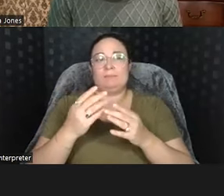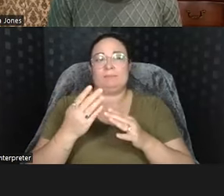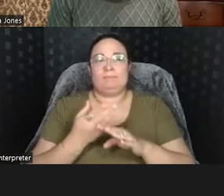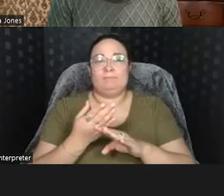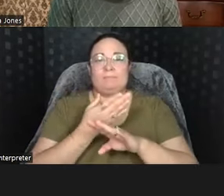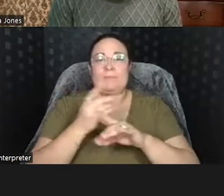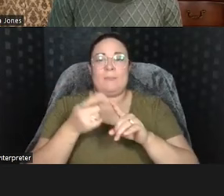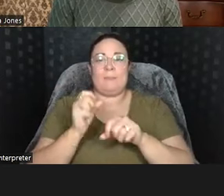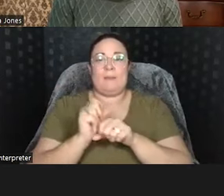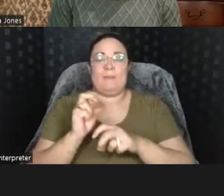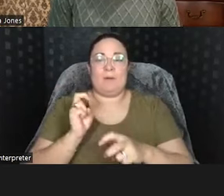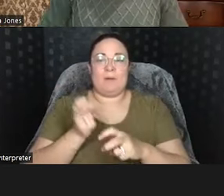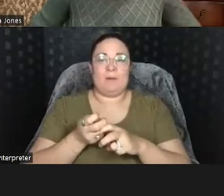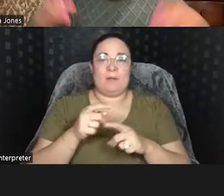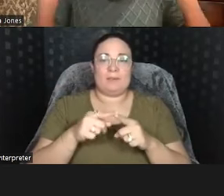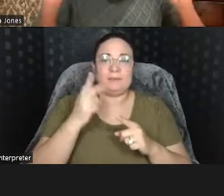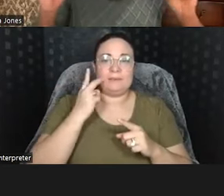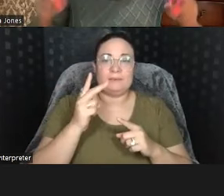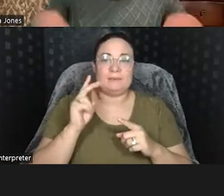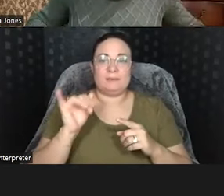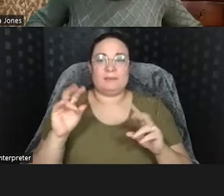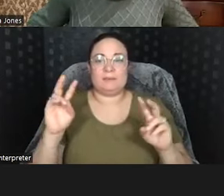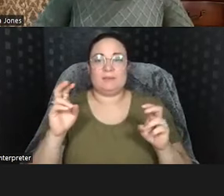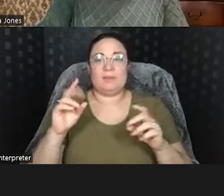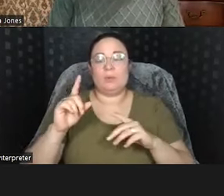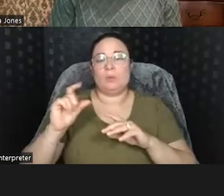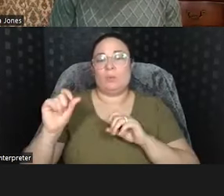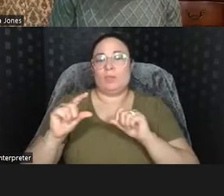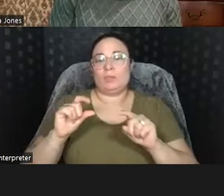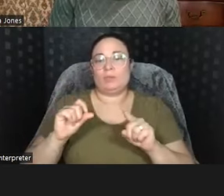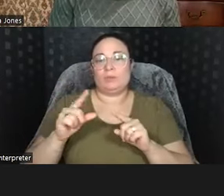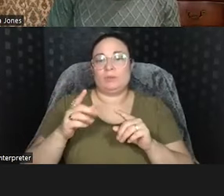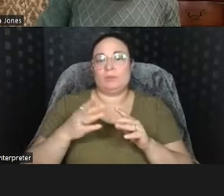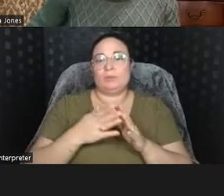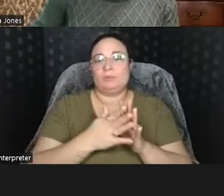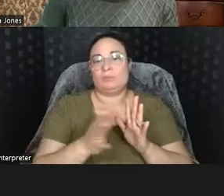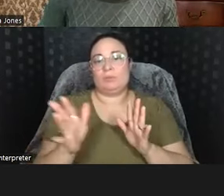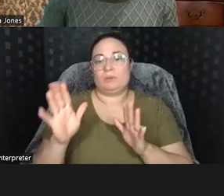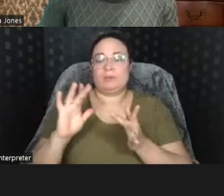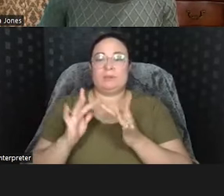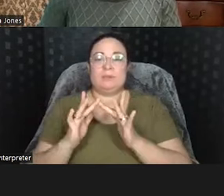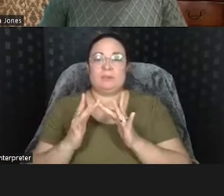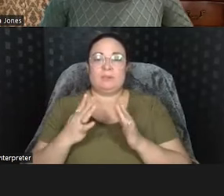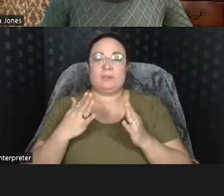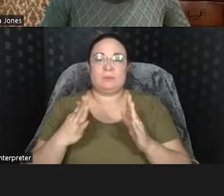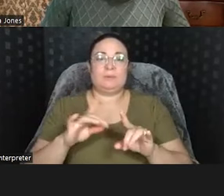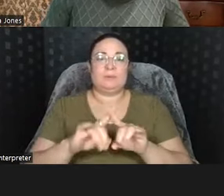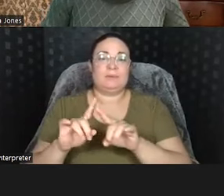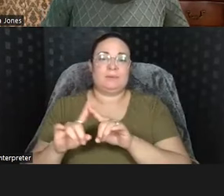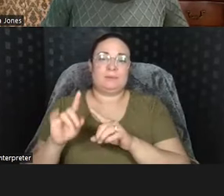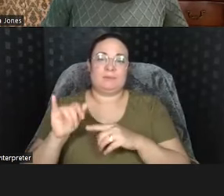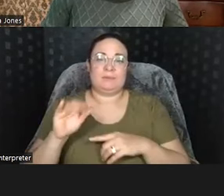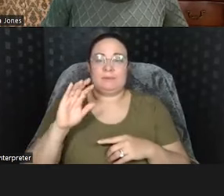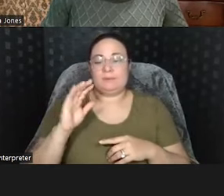really hard to seed kind of those questions across the internet in ways that